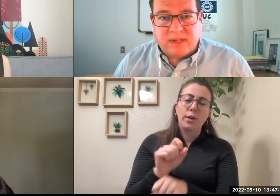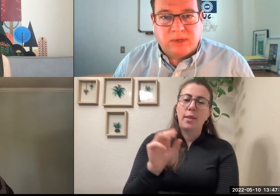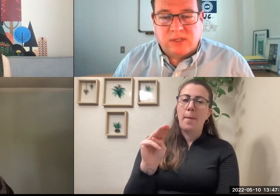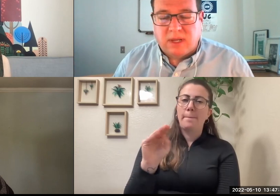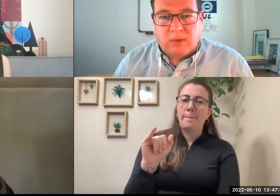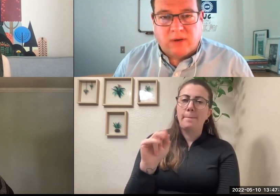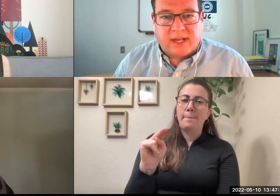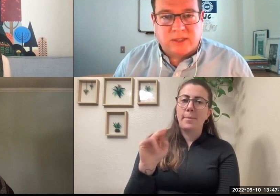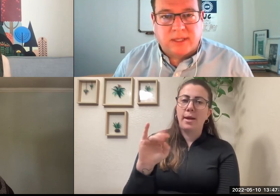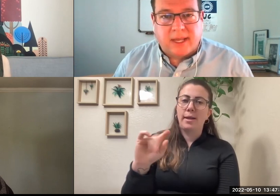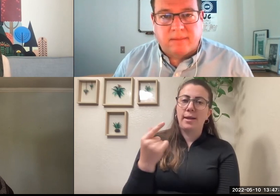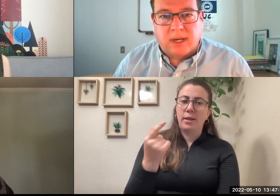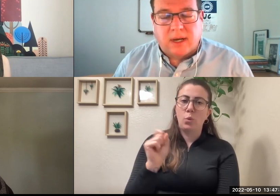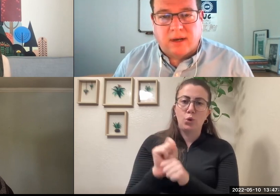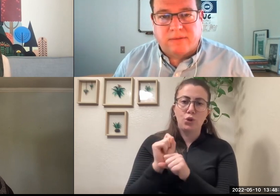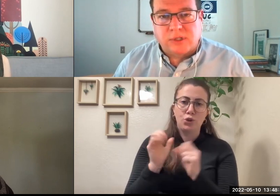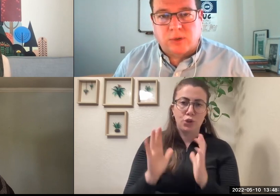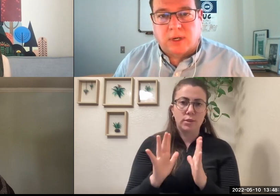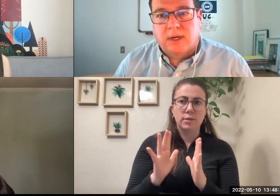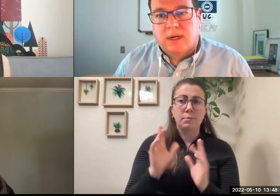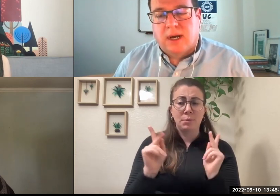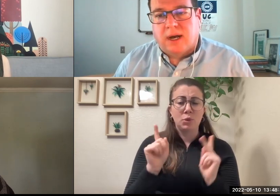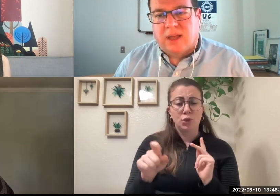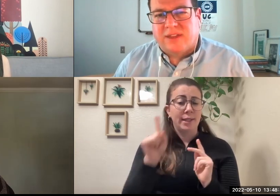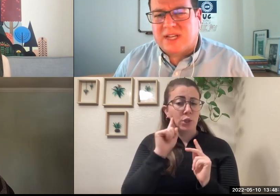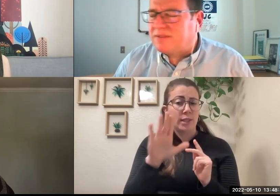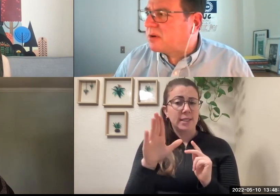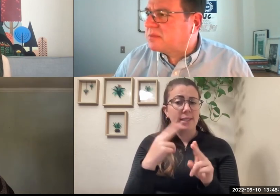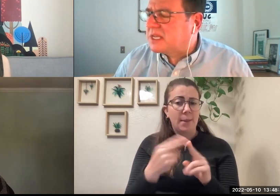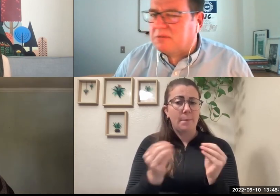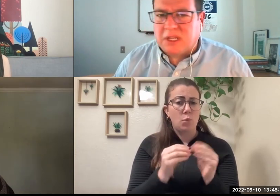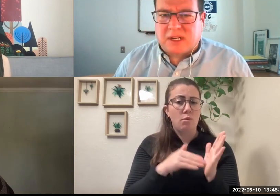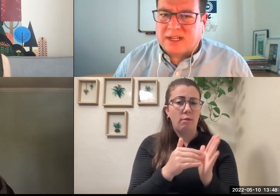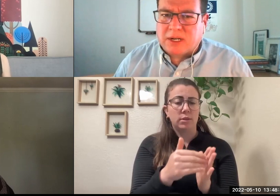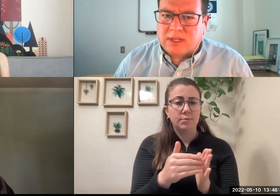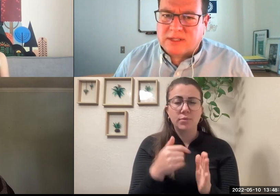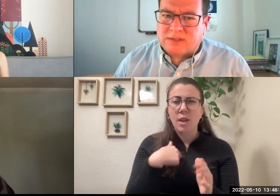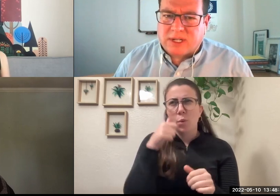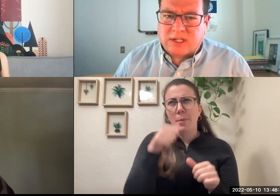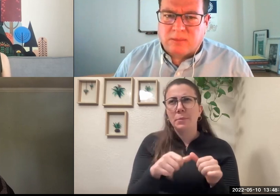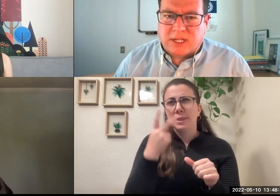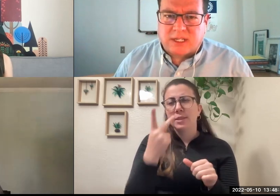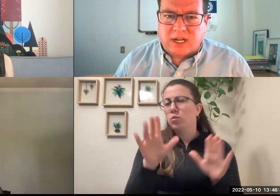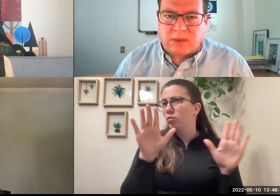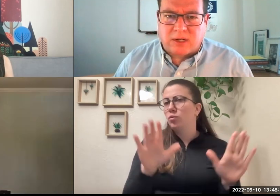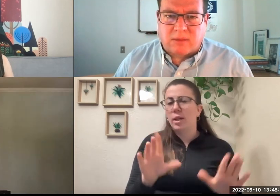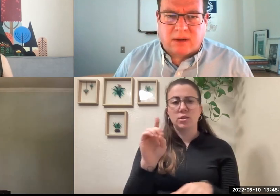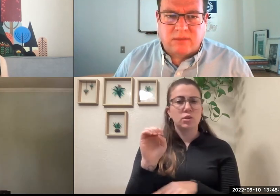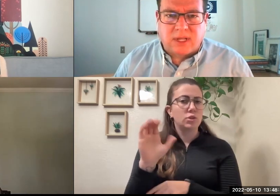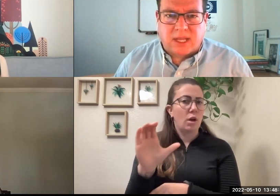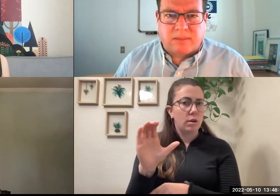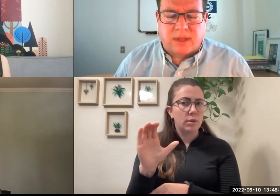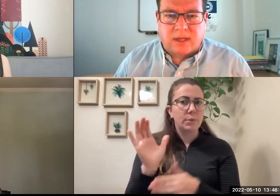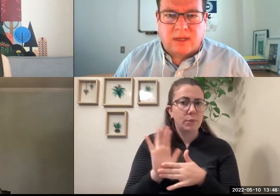He's probably someone who should be more of a household name for sure. I remember seeing a really good documentary. There's a really good Jablonski documentary